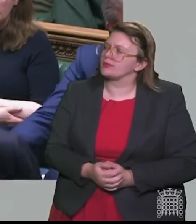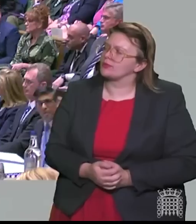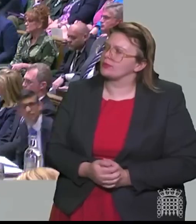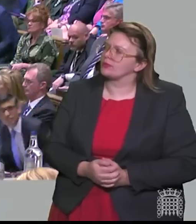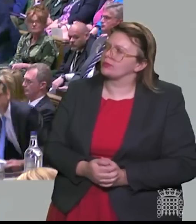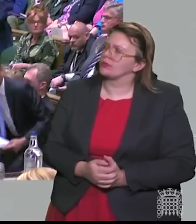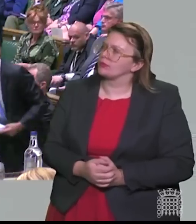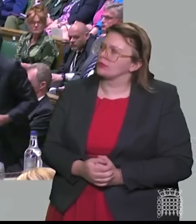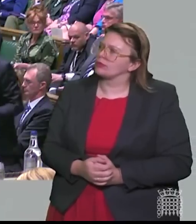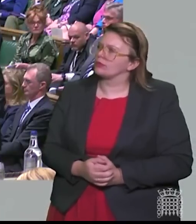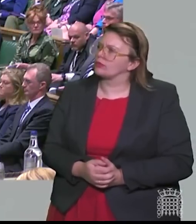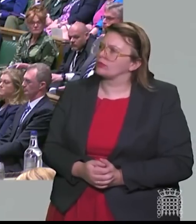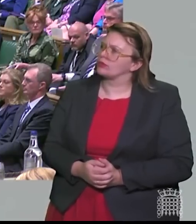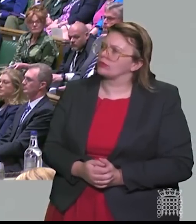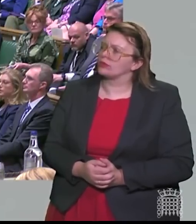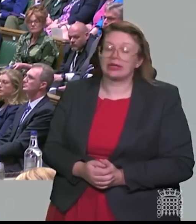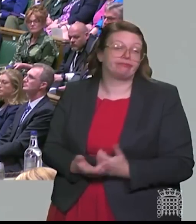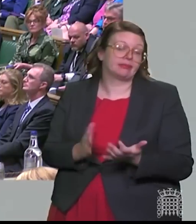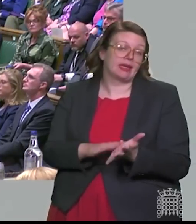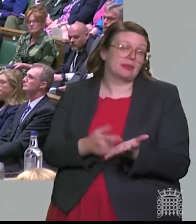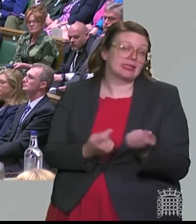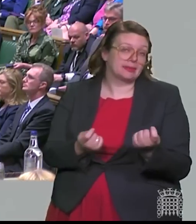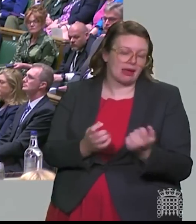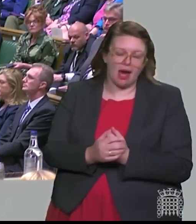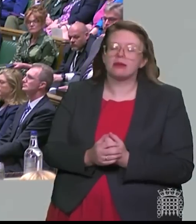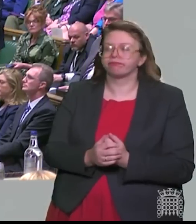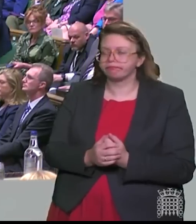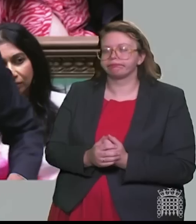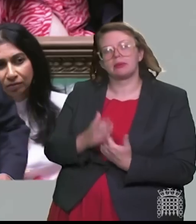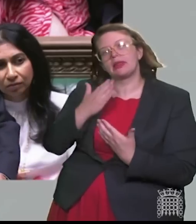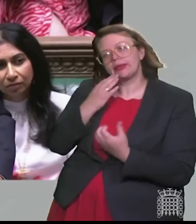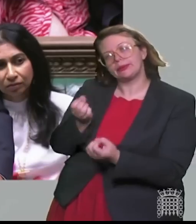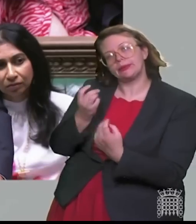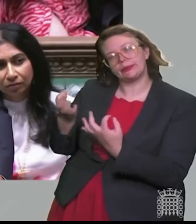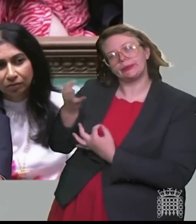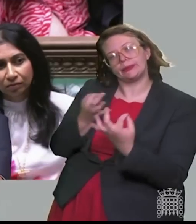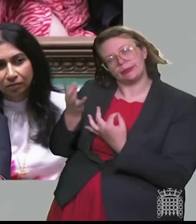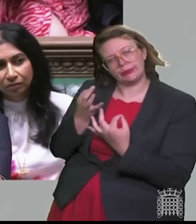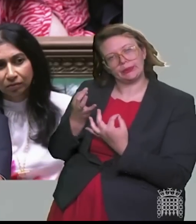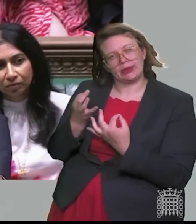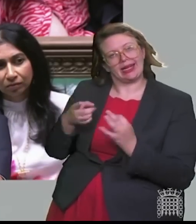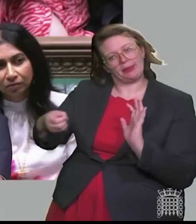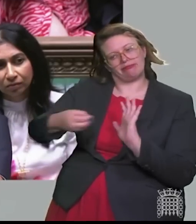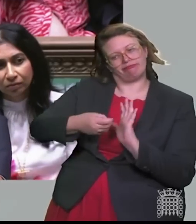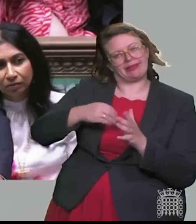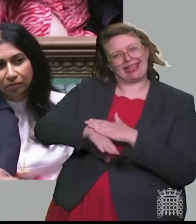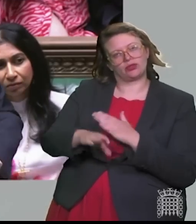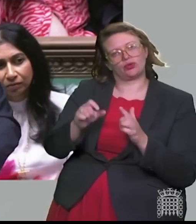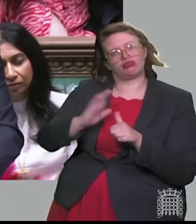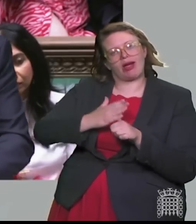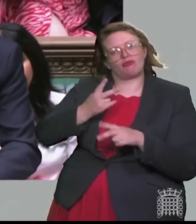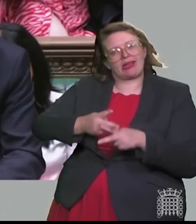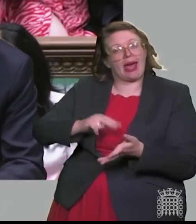constituents? Prime Minister. Well, Mr. Speaker, I thank my honourable friend for his contributions to our primary care plan. He and I both